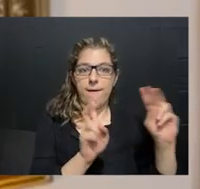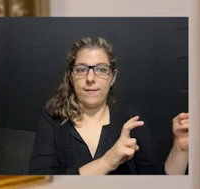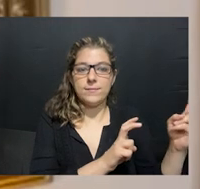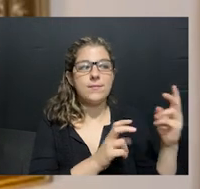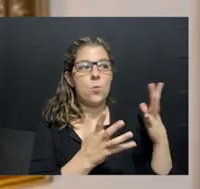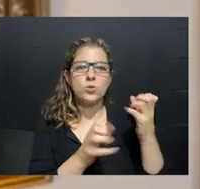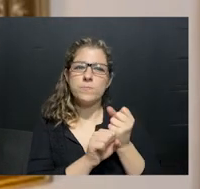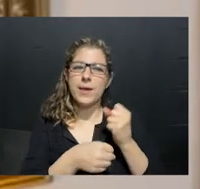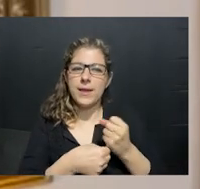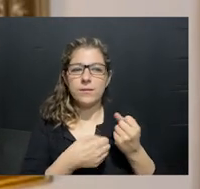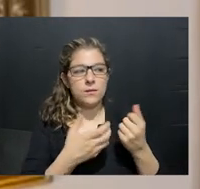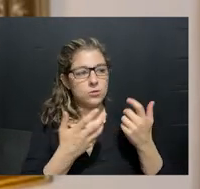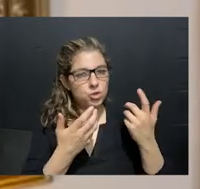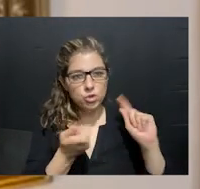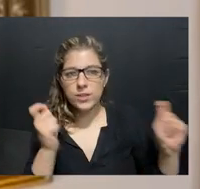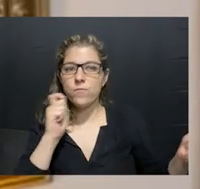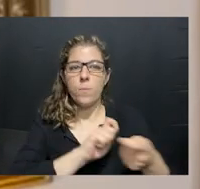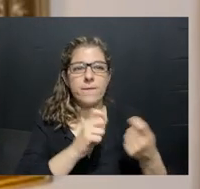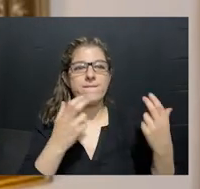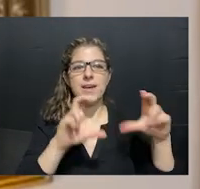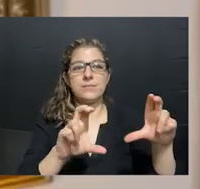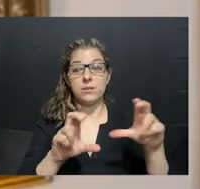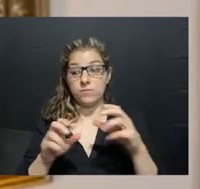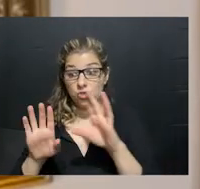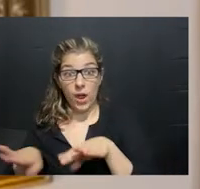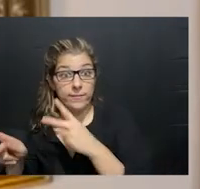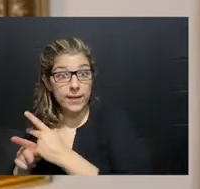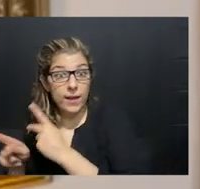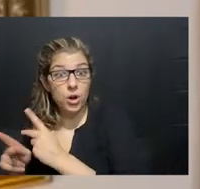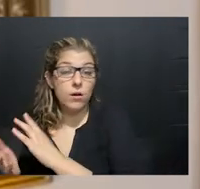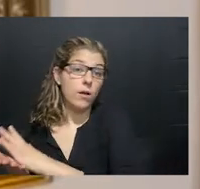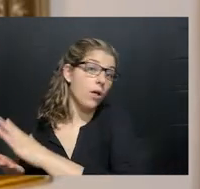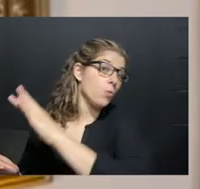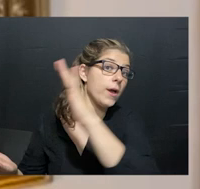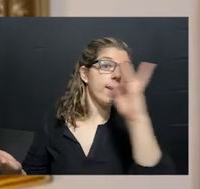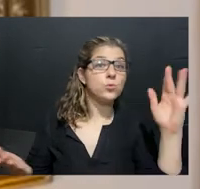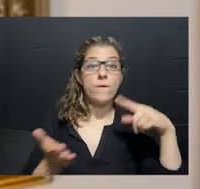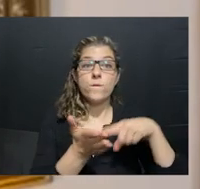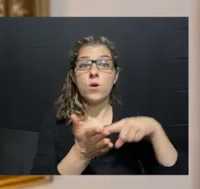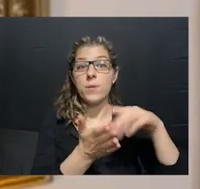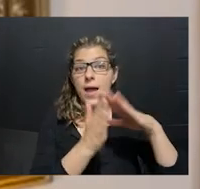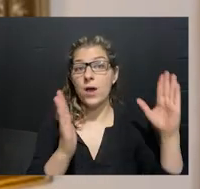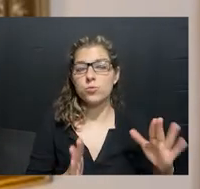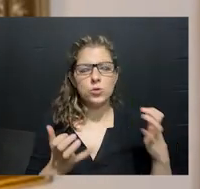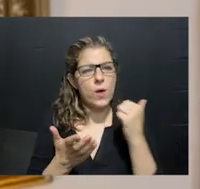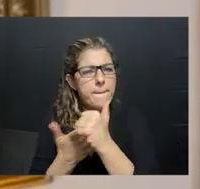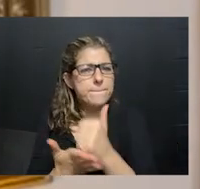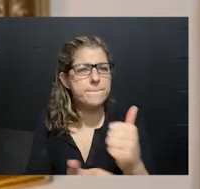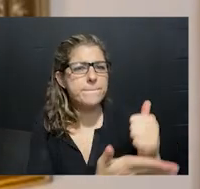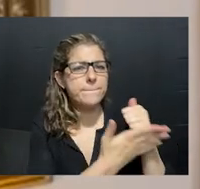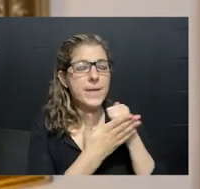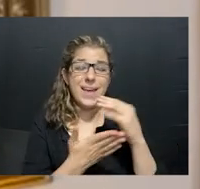investments, transformative investments in everything from childcare to affordable housing, to